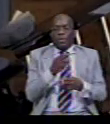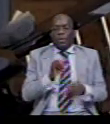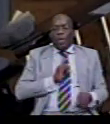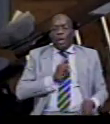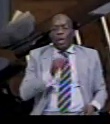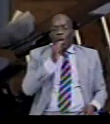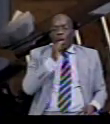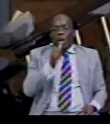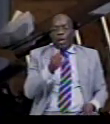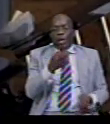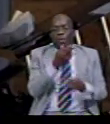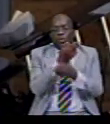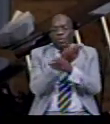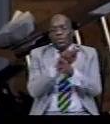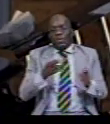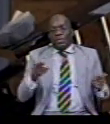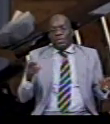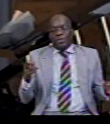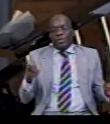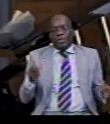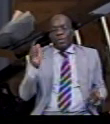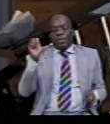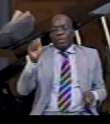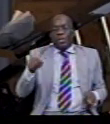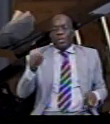I'm redeemed. Yes,